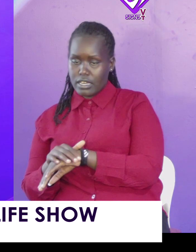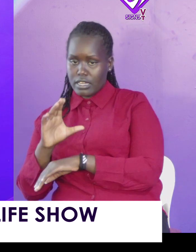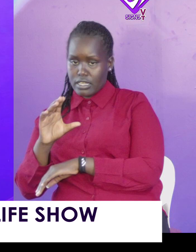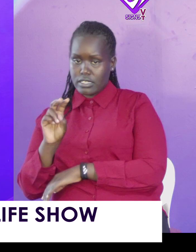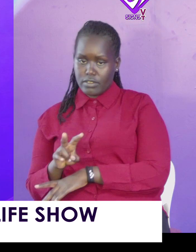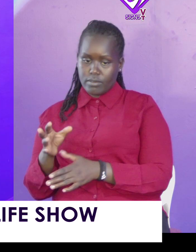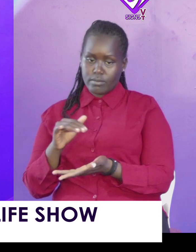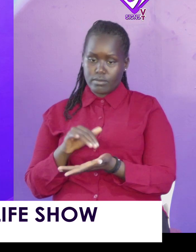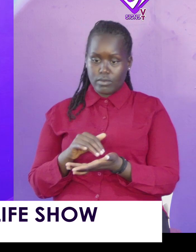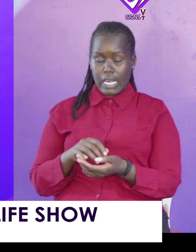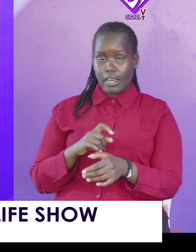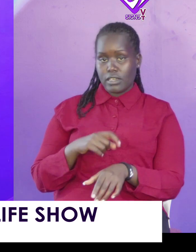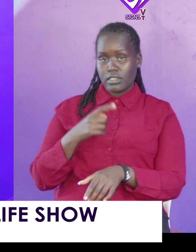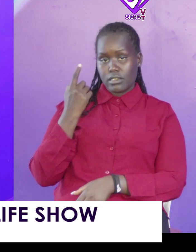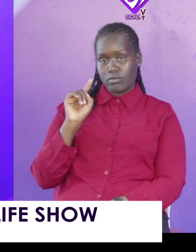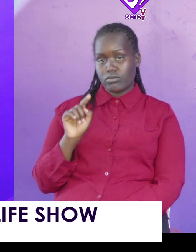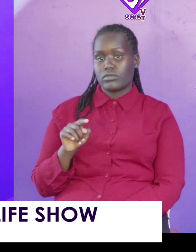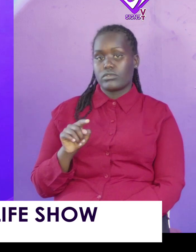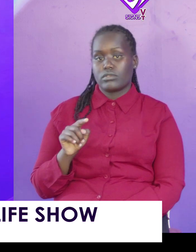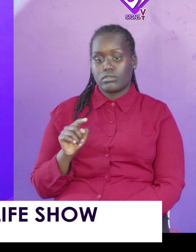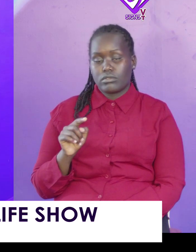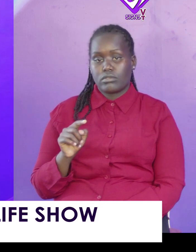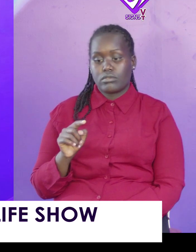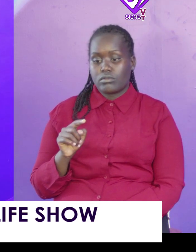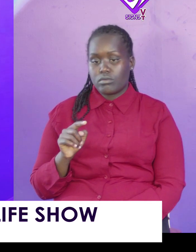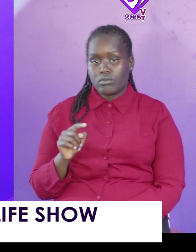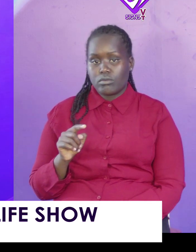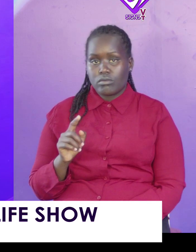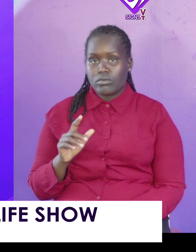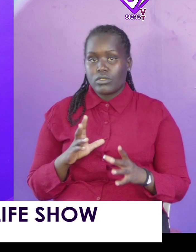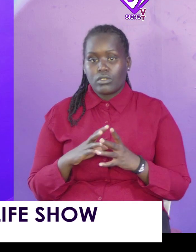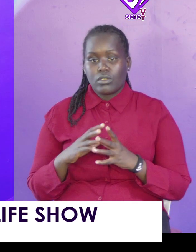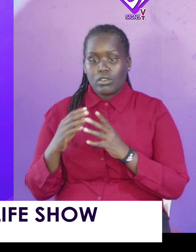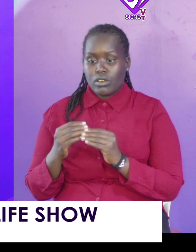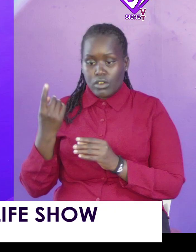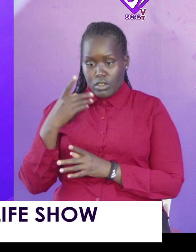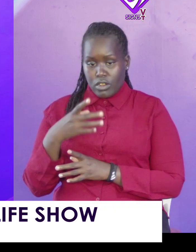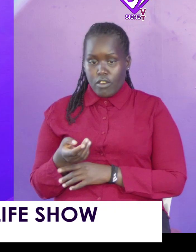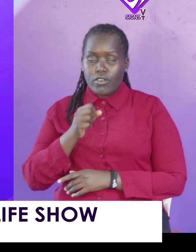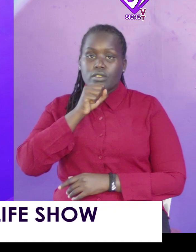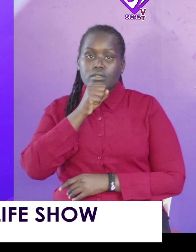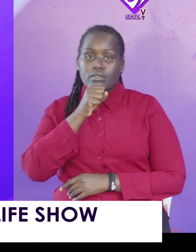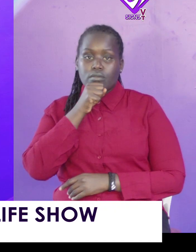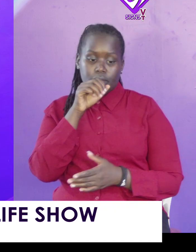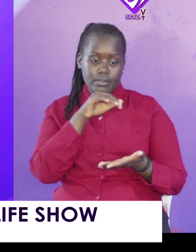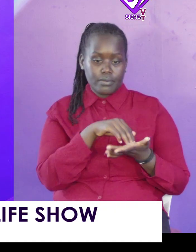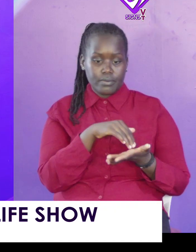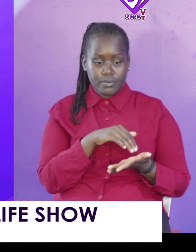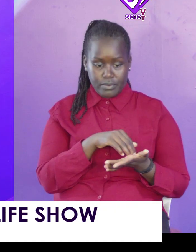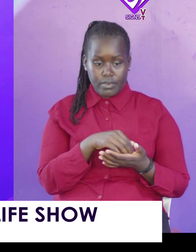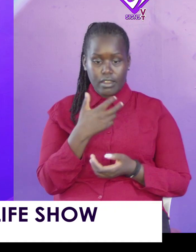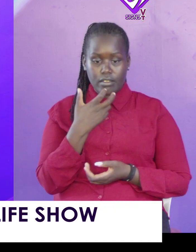again. It's time for you to go out there for dinner again and laugh